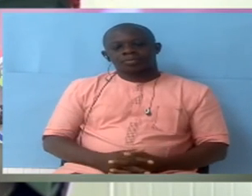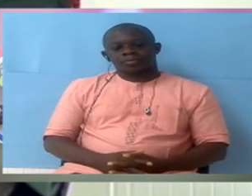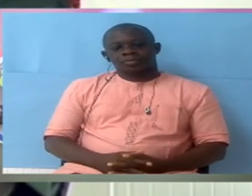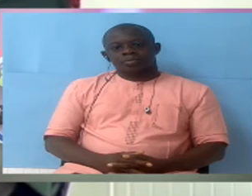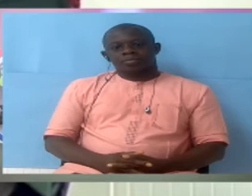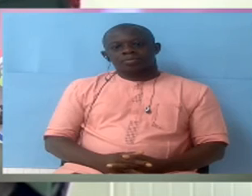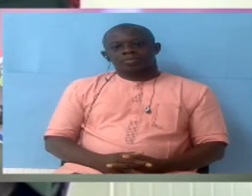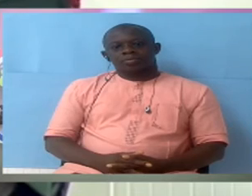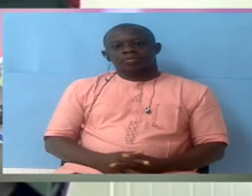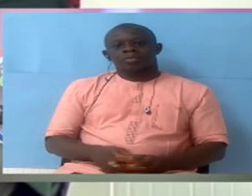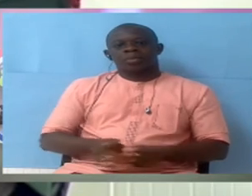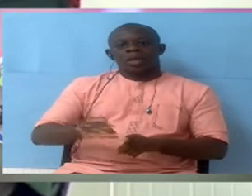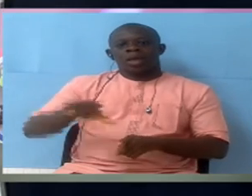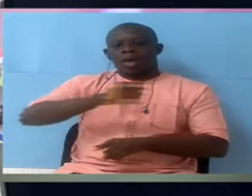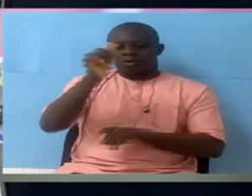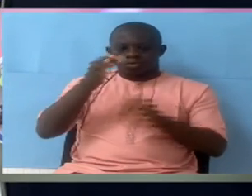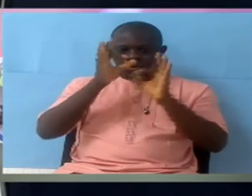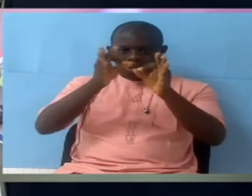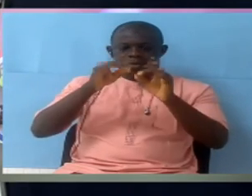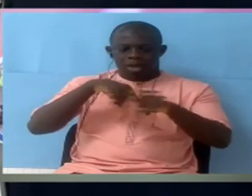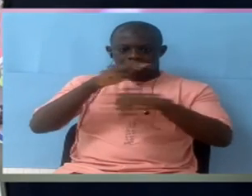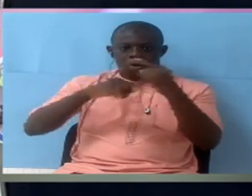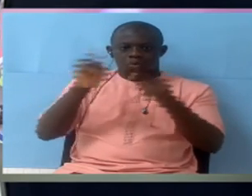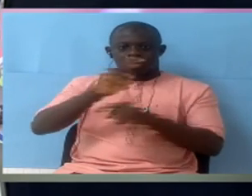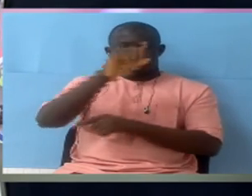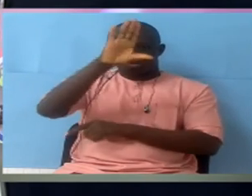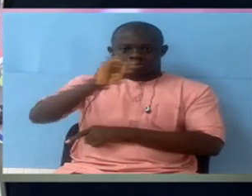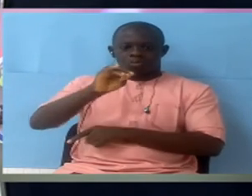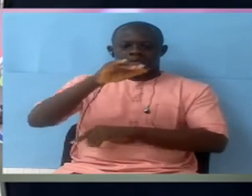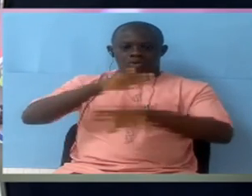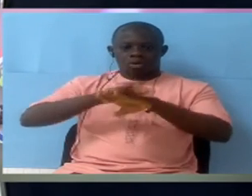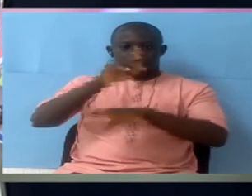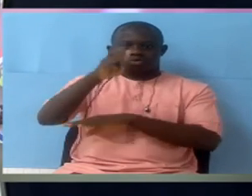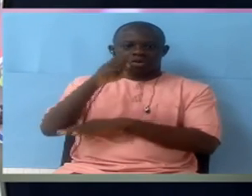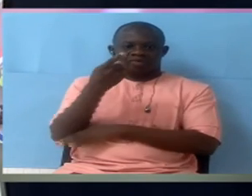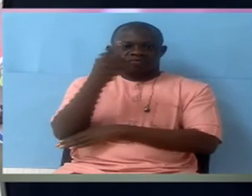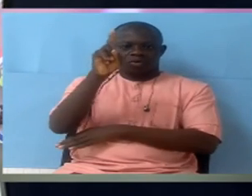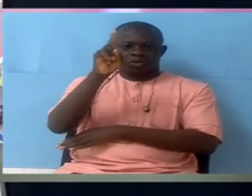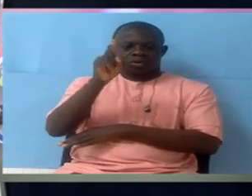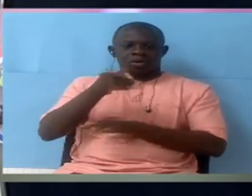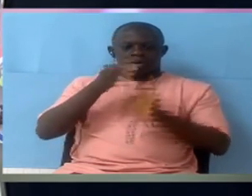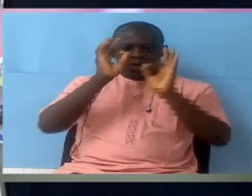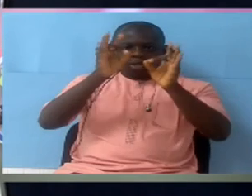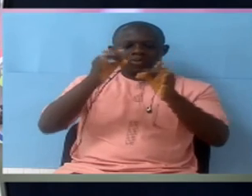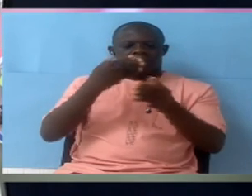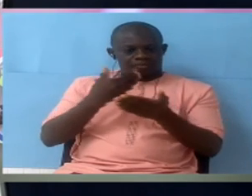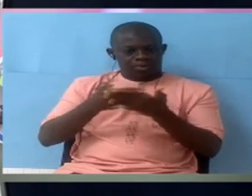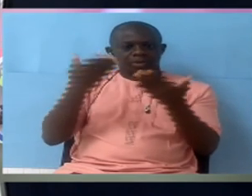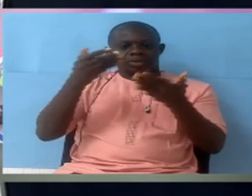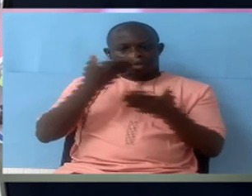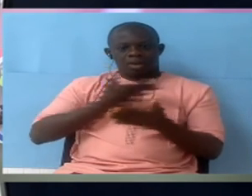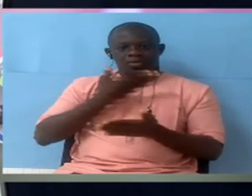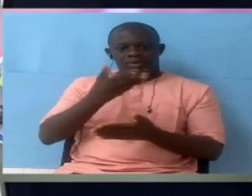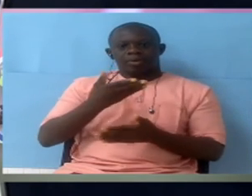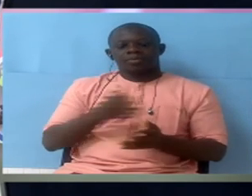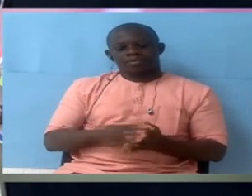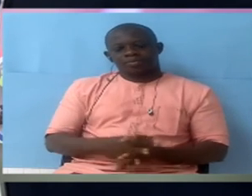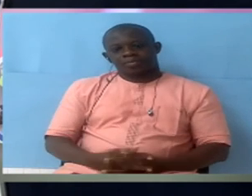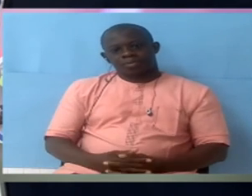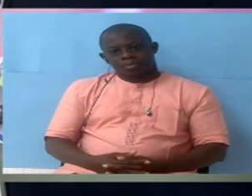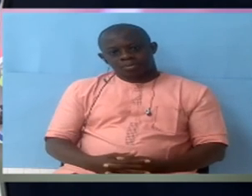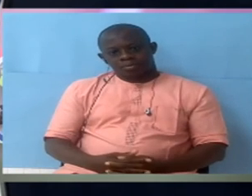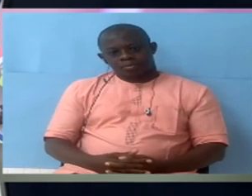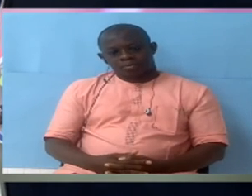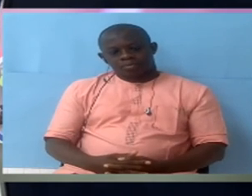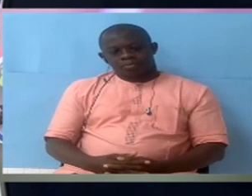And you've already given us a rundown of what you did on the 21st, correct? Yes. Wax nga ñu bepp re lan nga defon ci bisi ñaar fukki